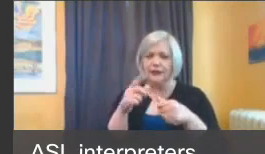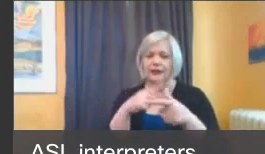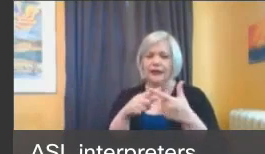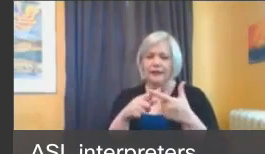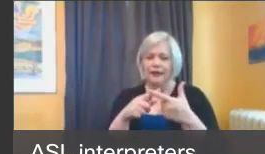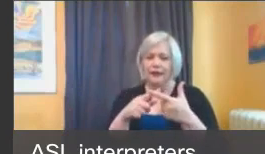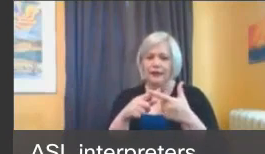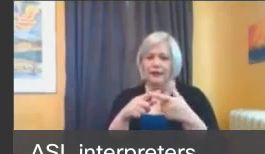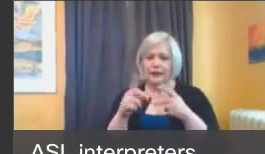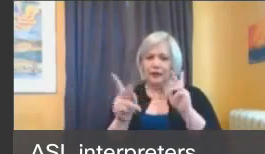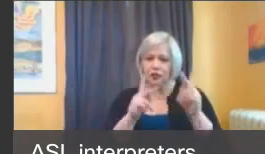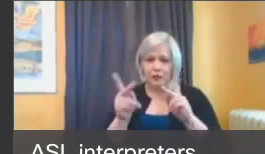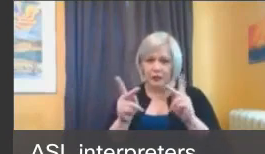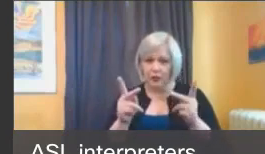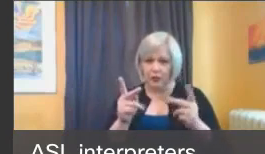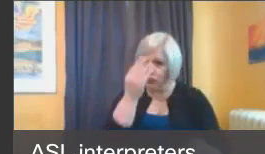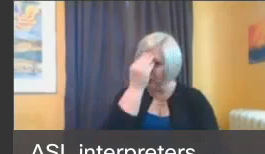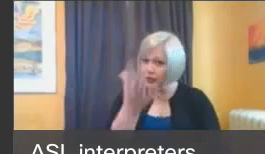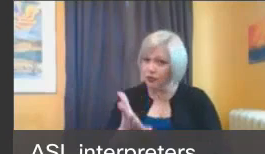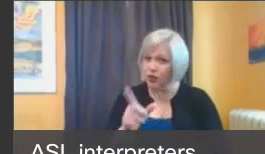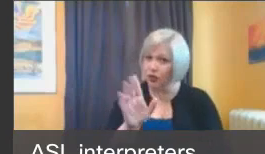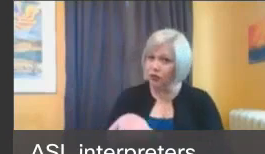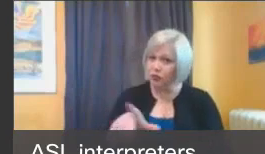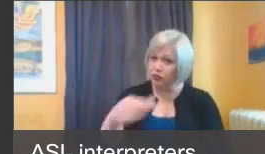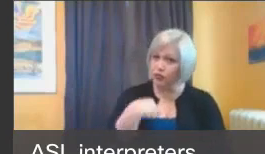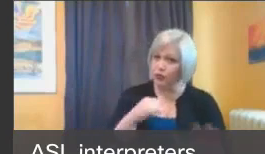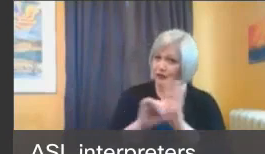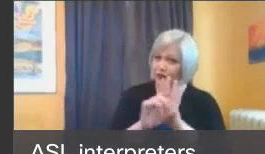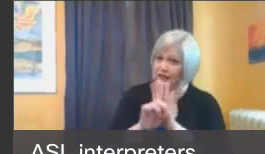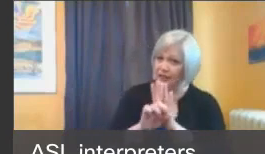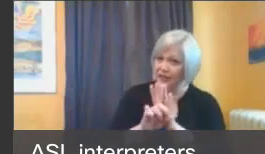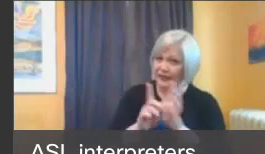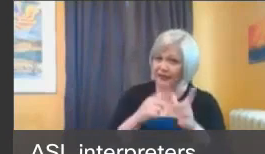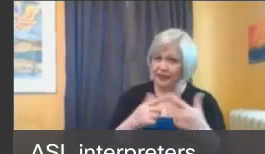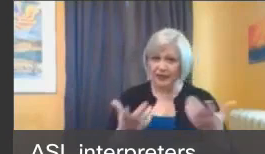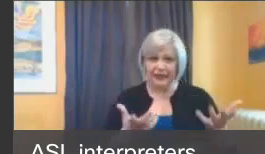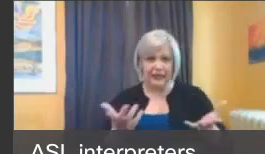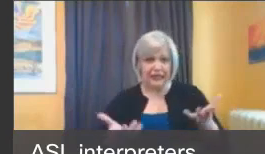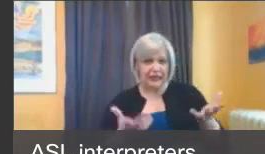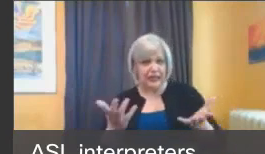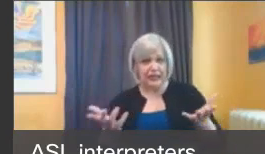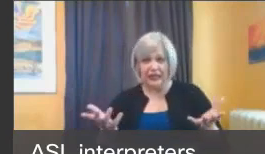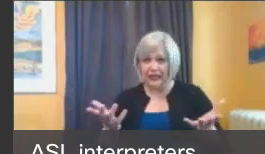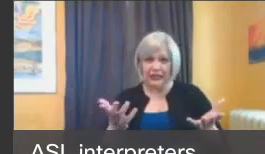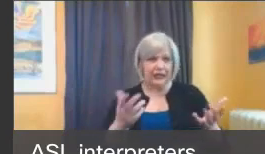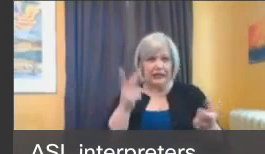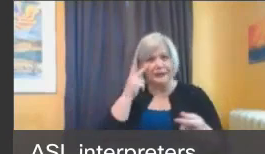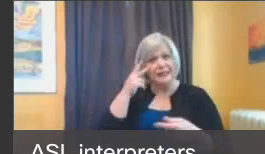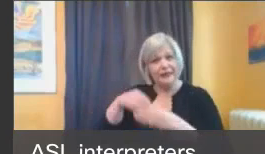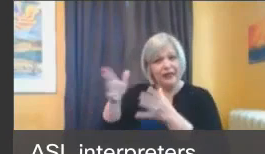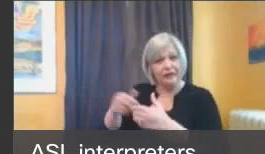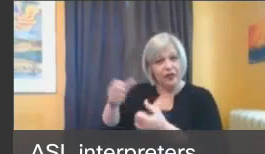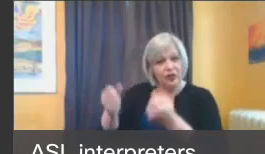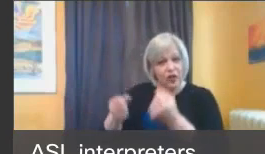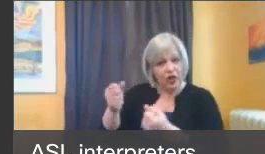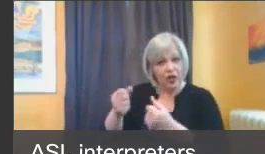who, you know, are letting you know, hey, do you have your ID? And then they're like, and then they maybe, oh, let me go see if I have it in the car. And then they get in the